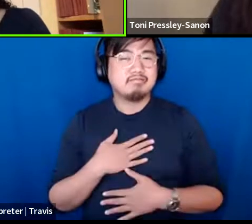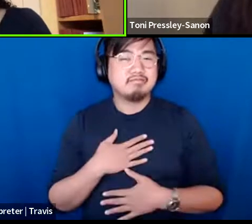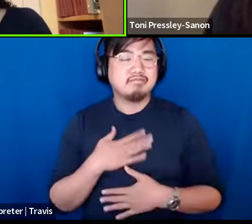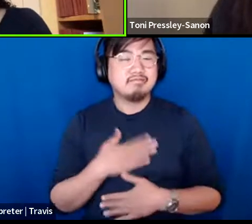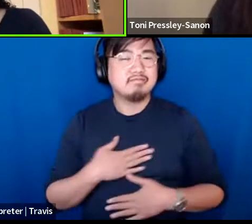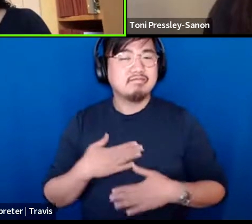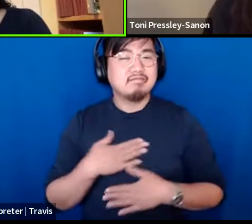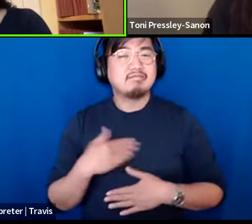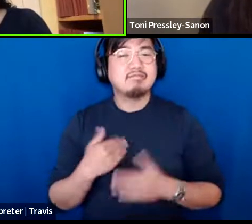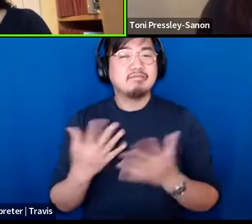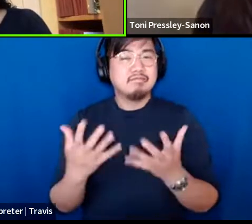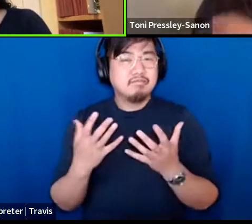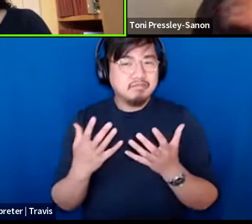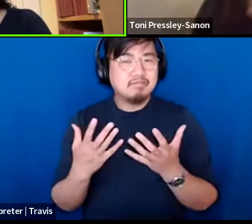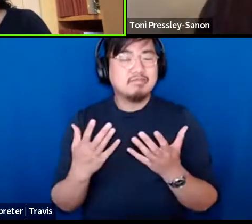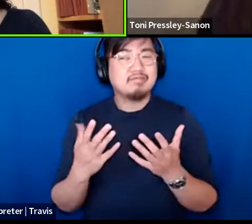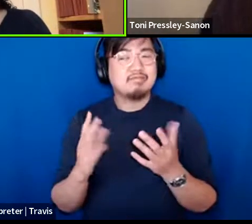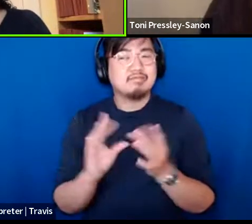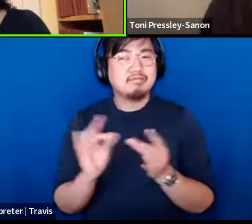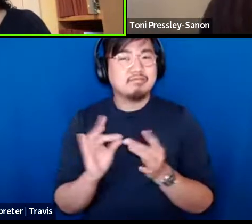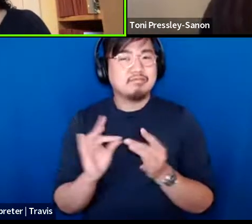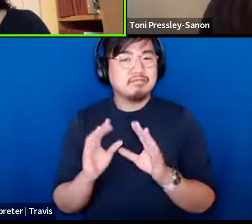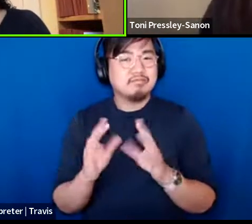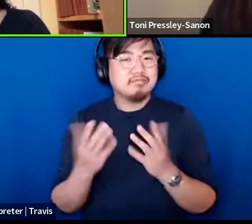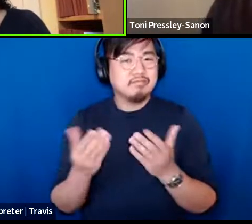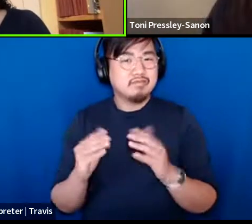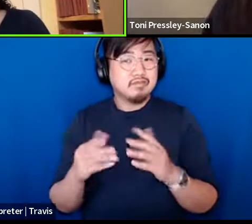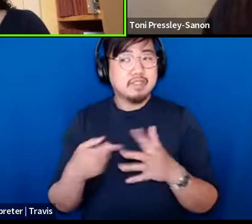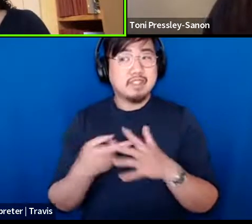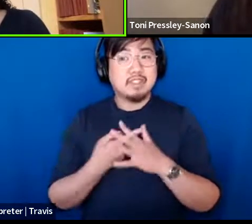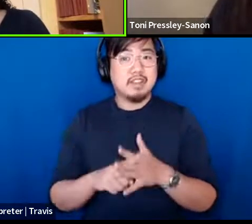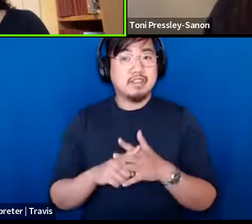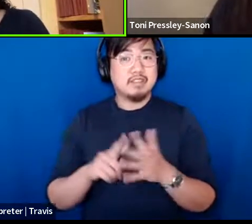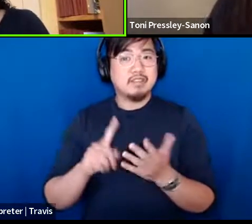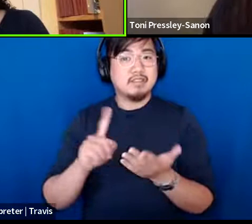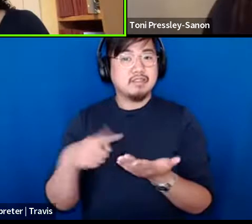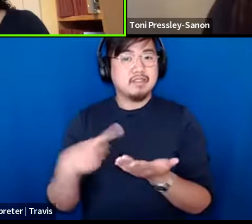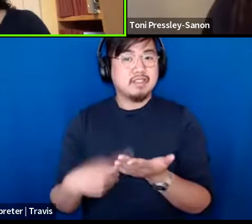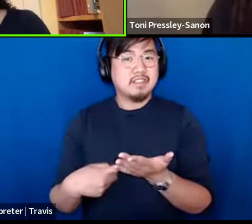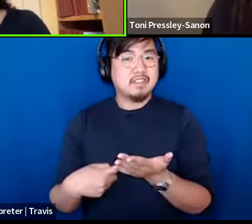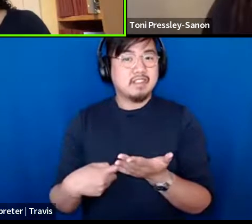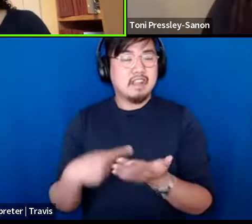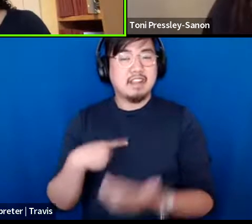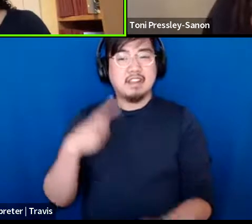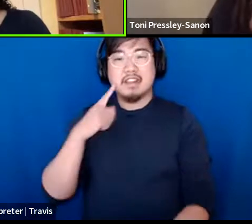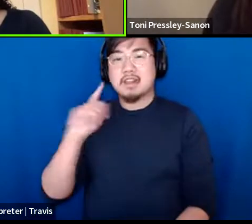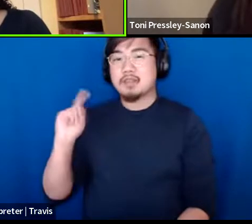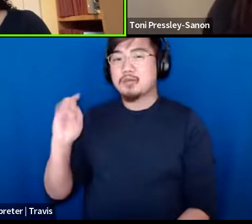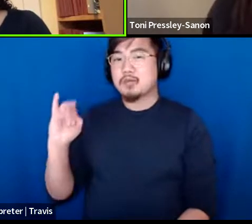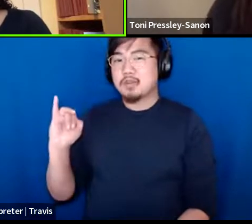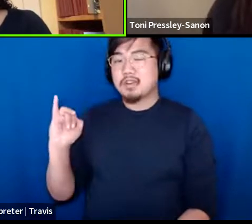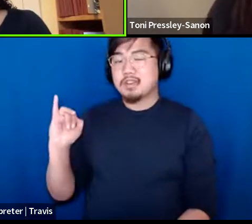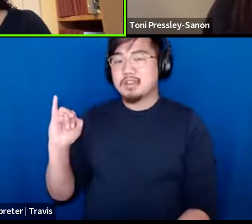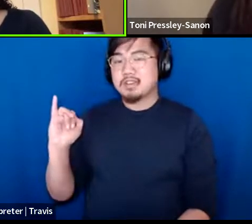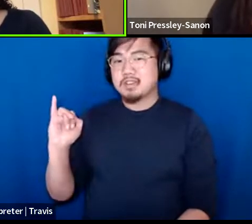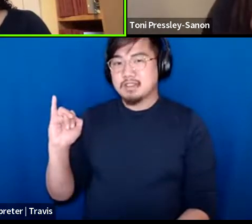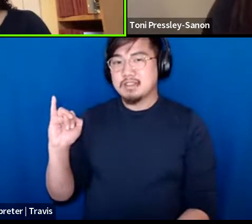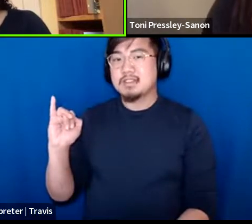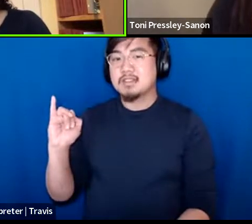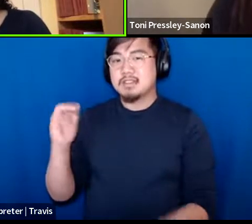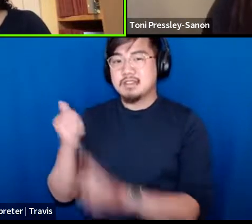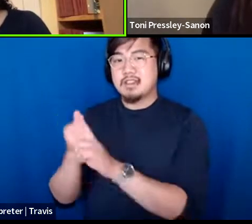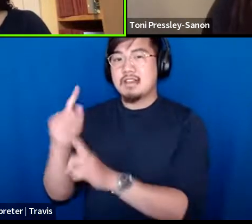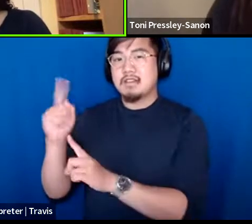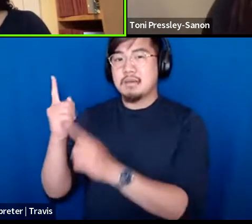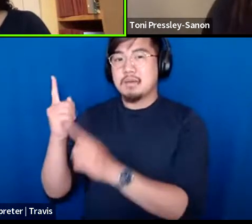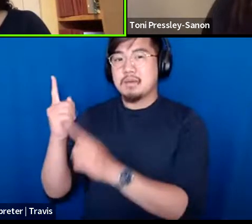want to say, by way of introduction to this conversation, that Toni, I think, was the first person to read the book once